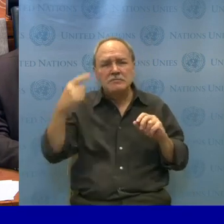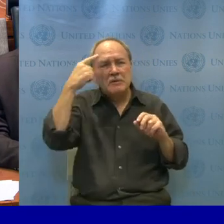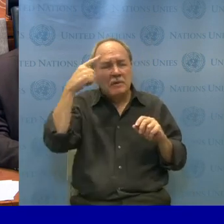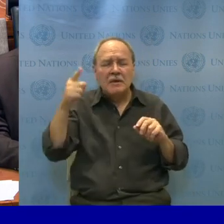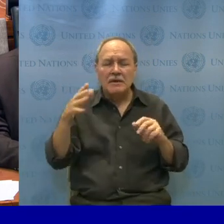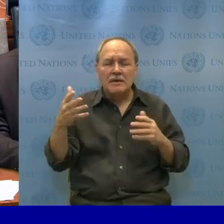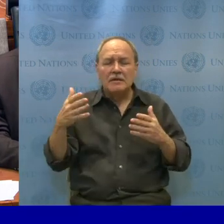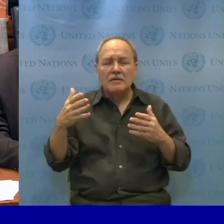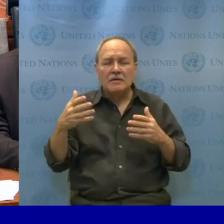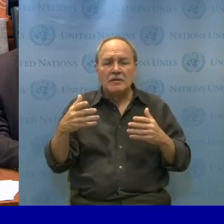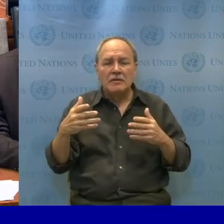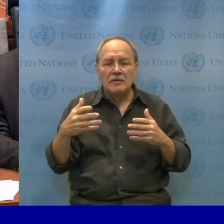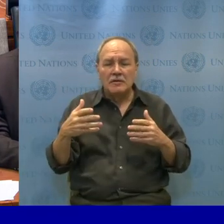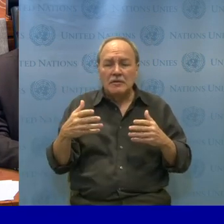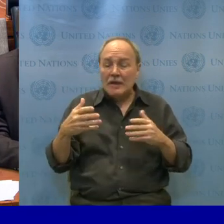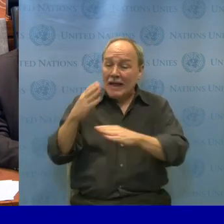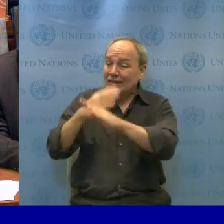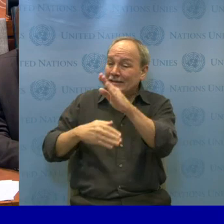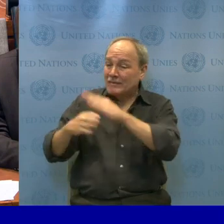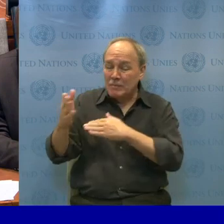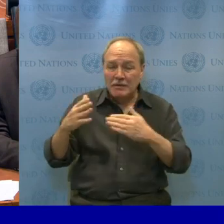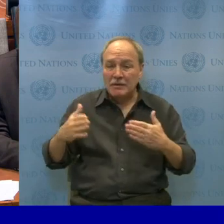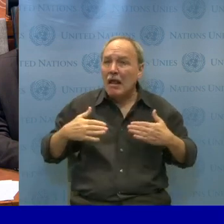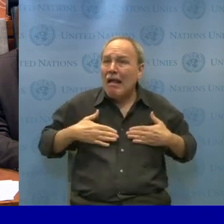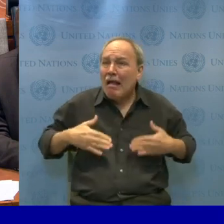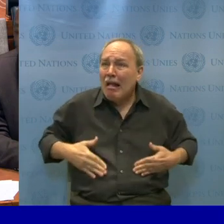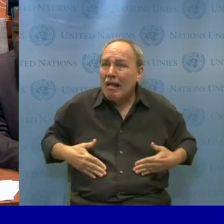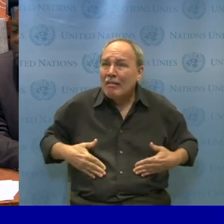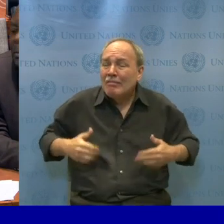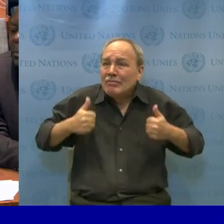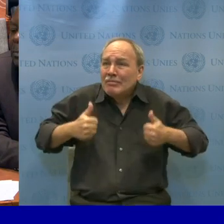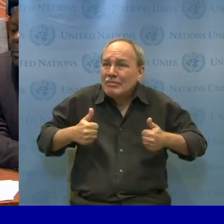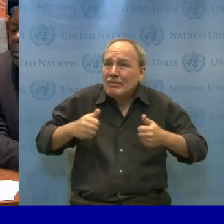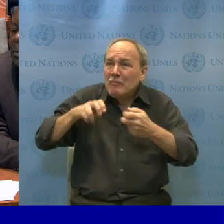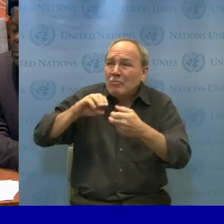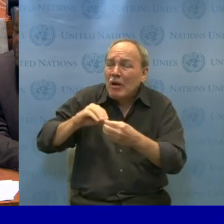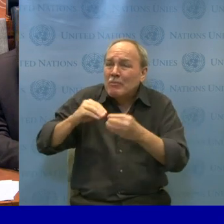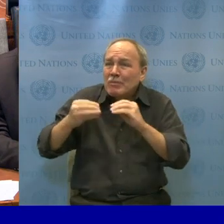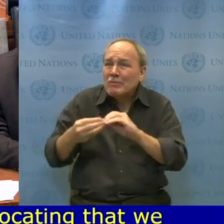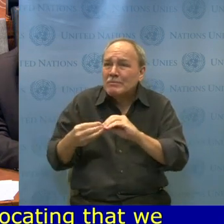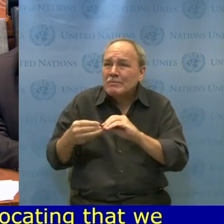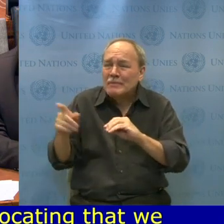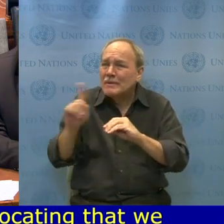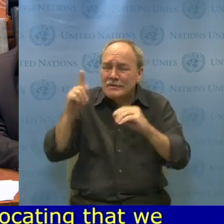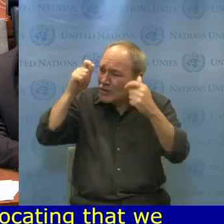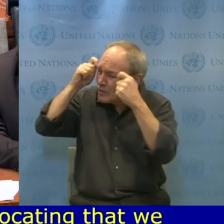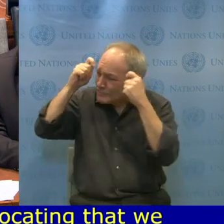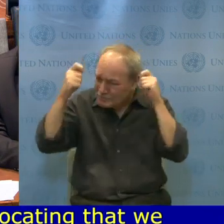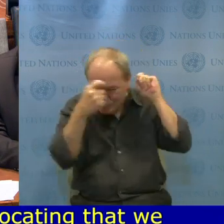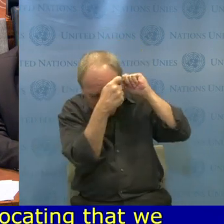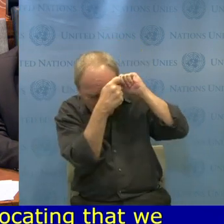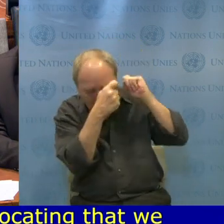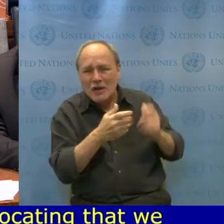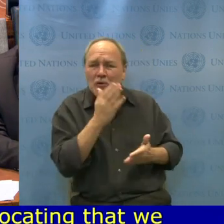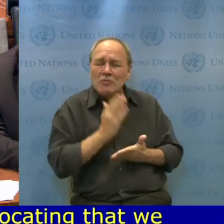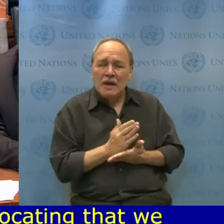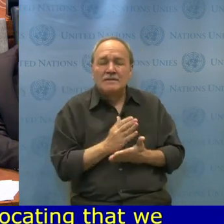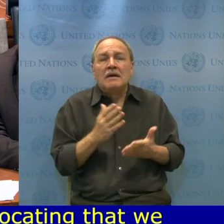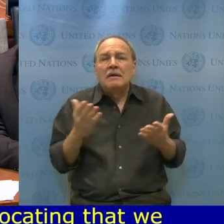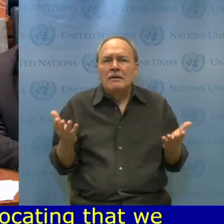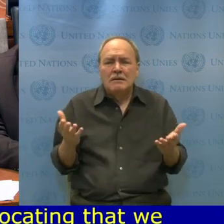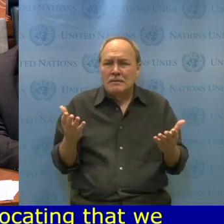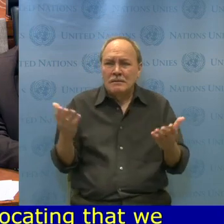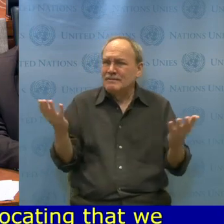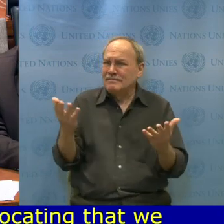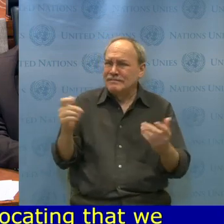problem. Please, I need an advice on how or what is the alternative approach in such situation, because for us here,